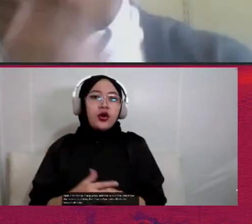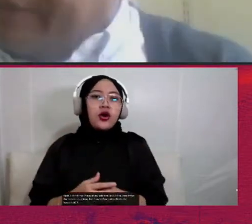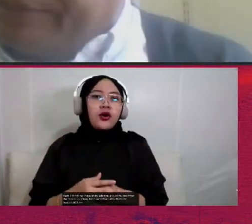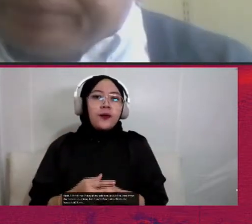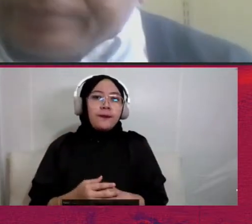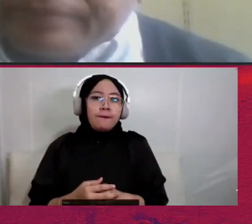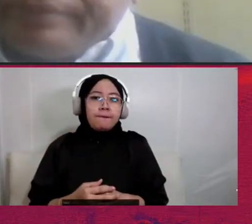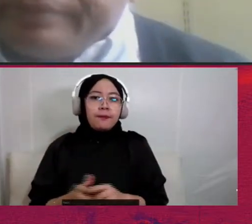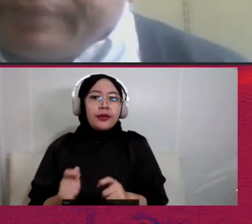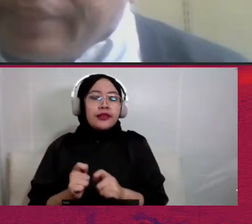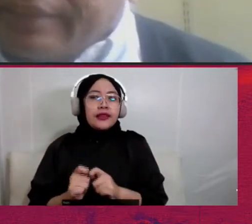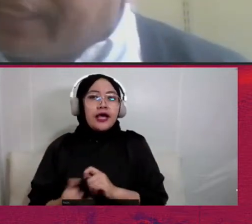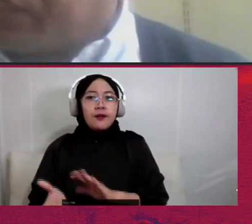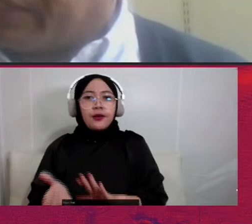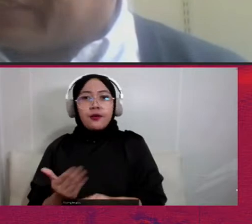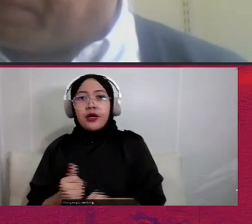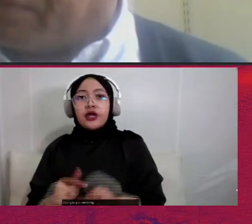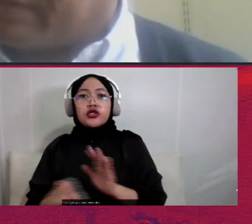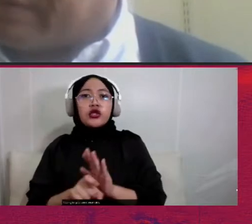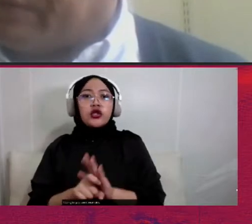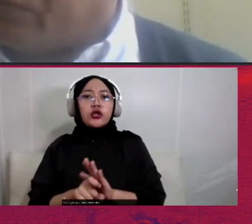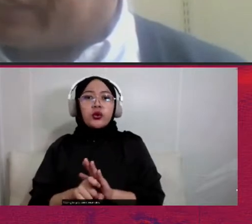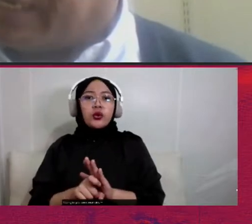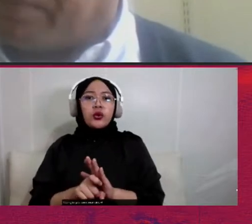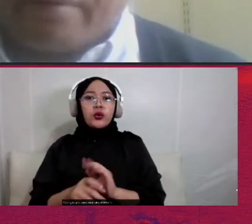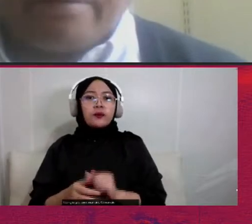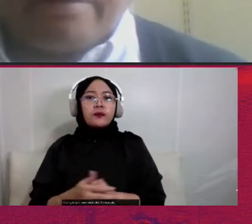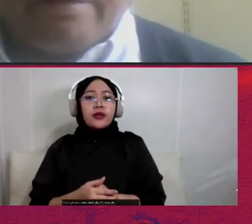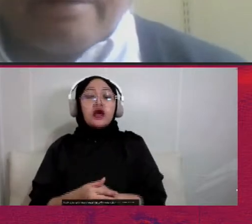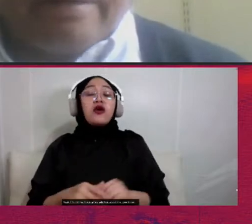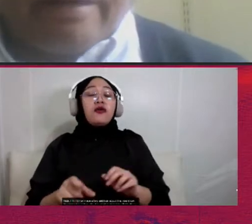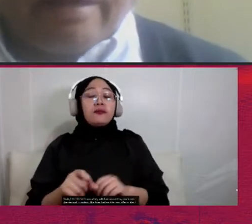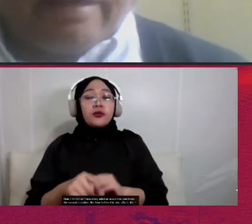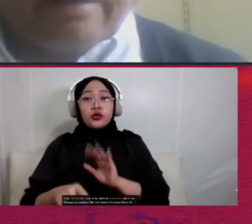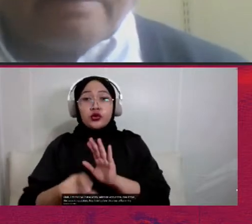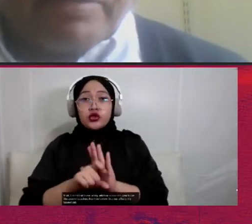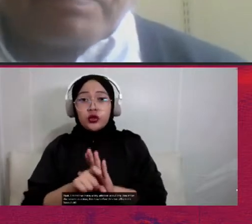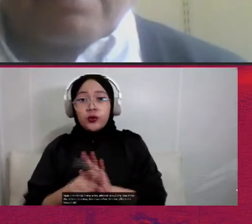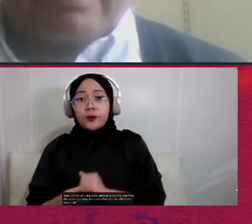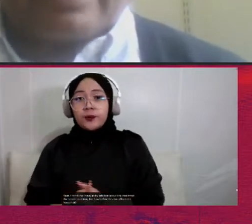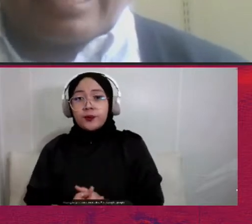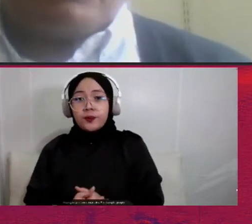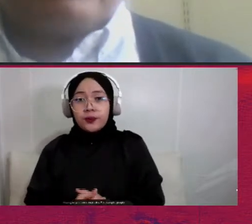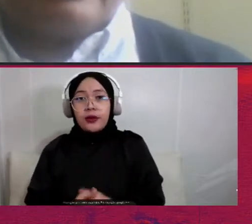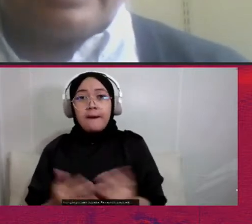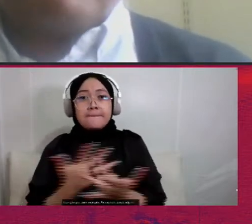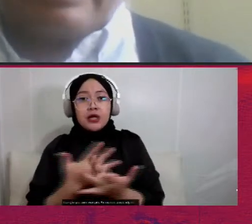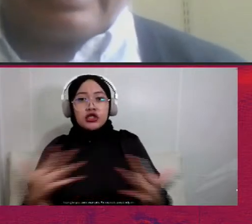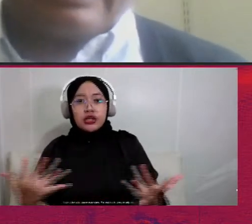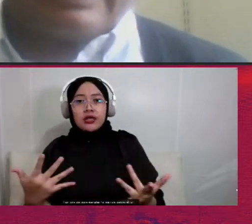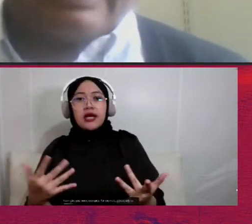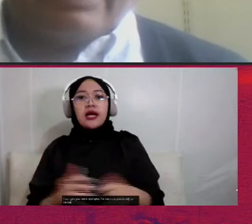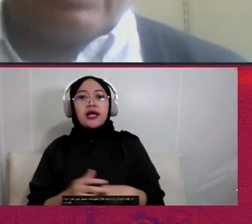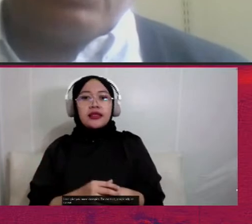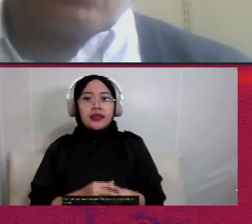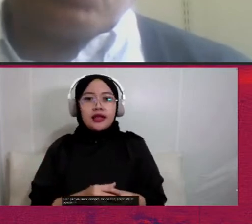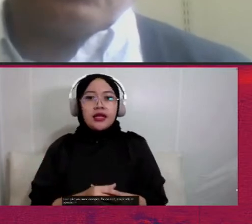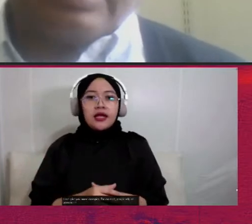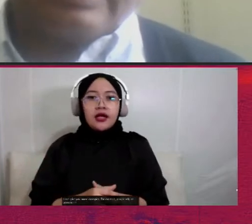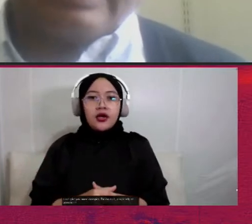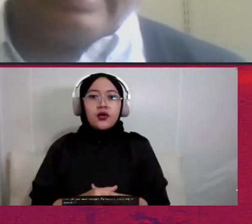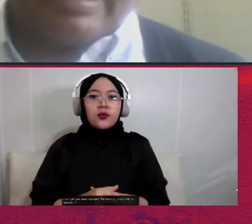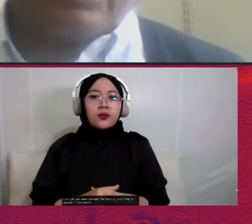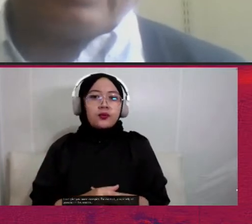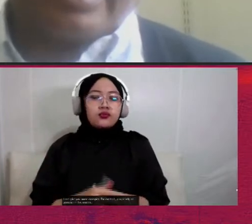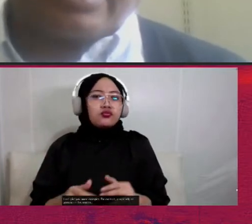I can give you some examples. For example, people rely on timbers, on